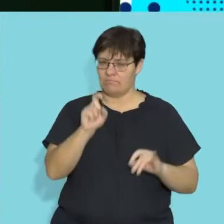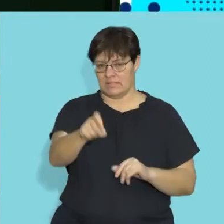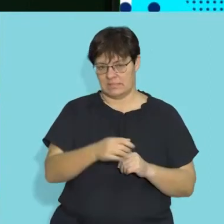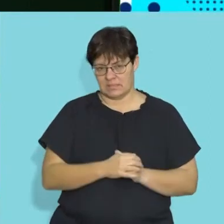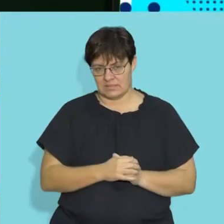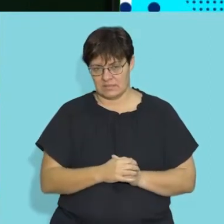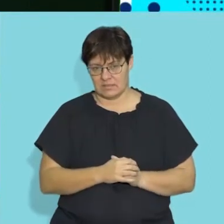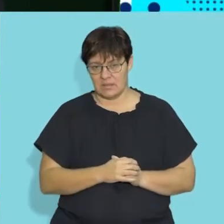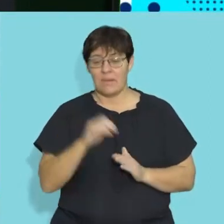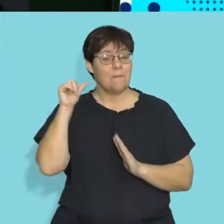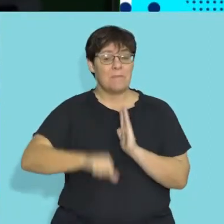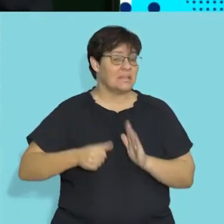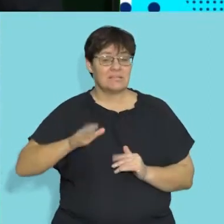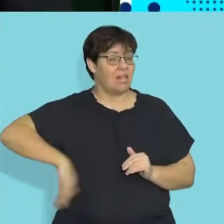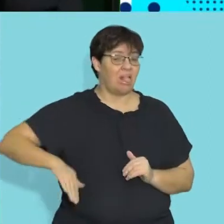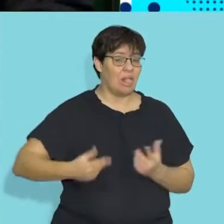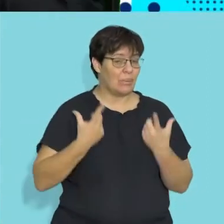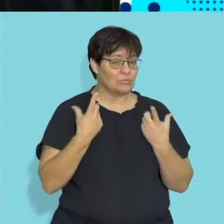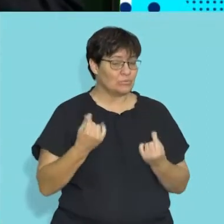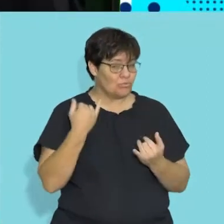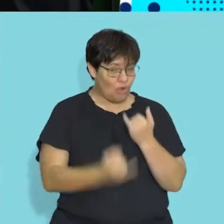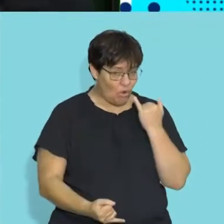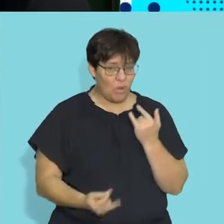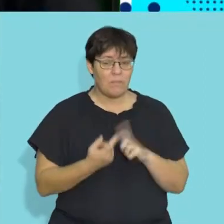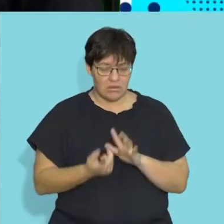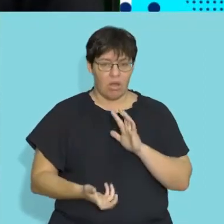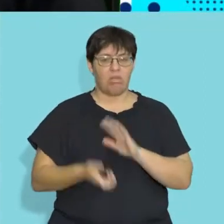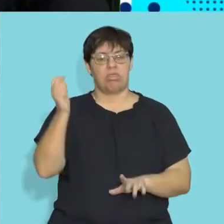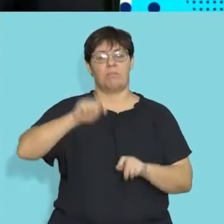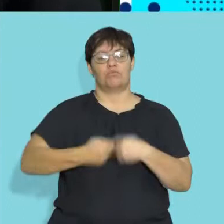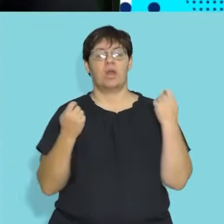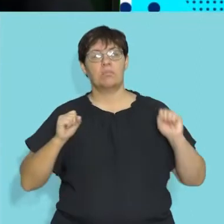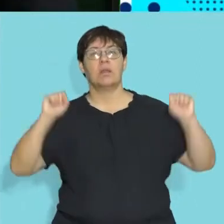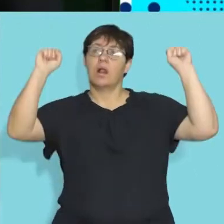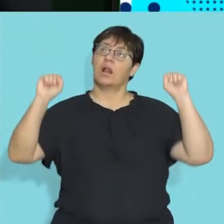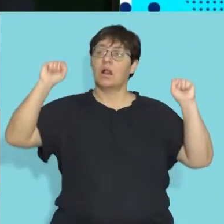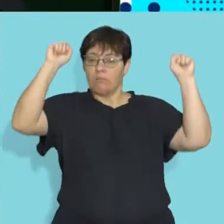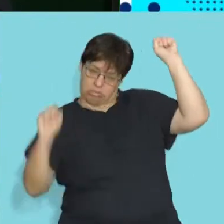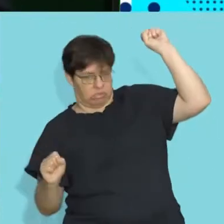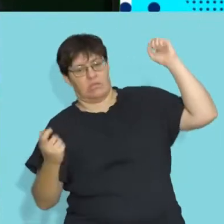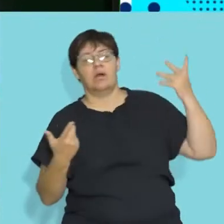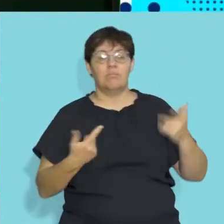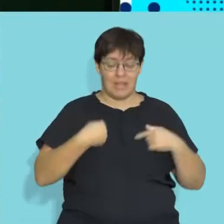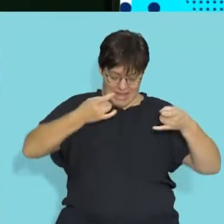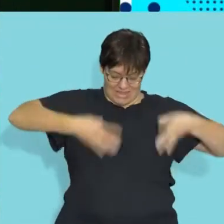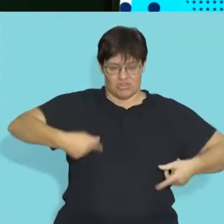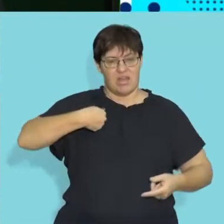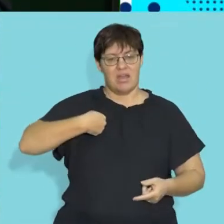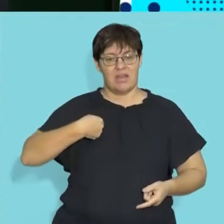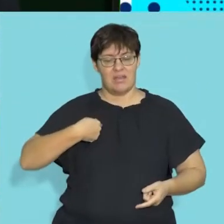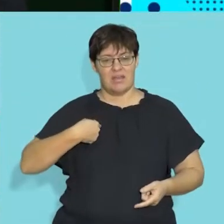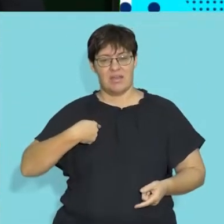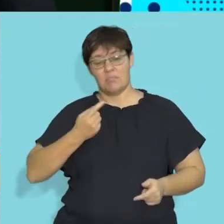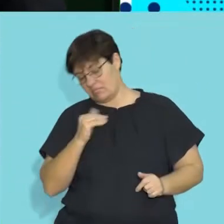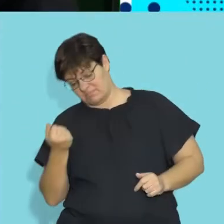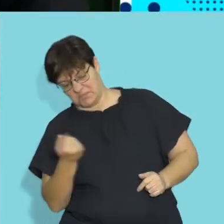point. If your maintenance is not done, you can have defective equipment. And with defective equipment in a gym, you can have